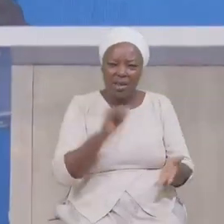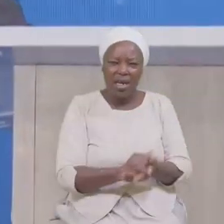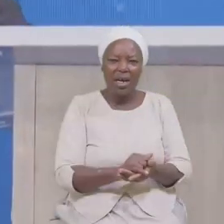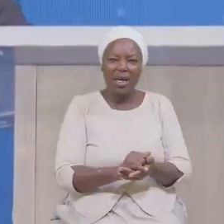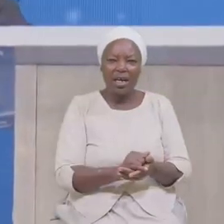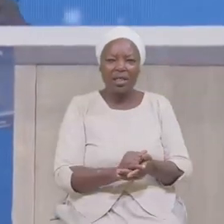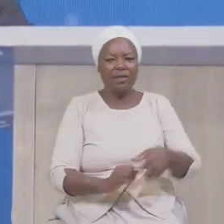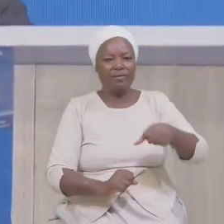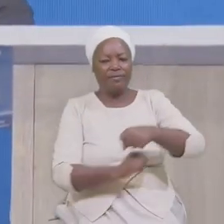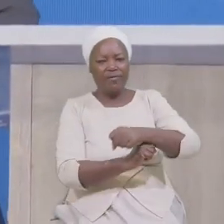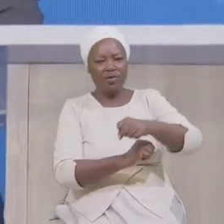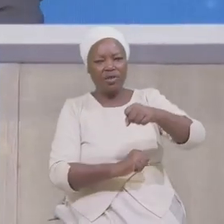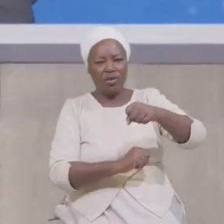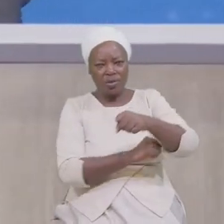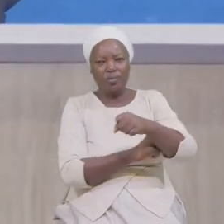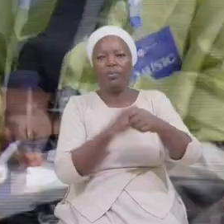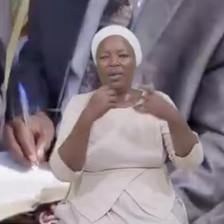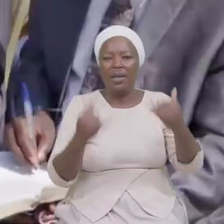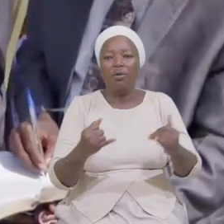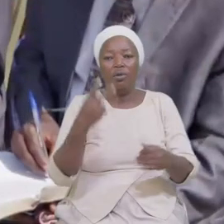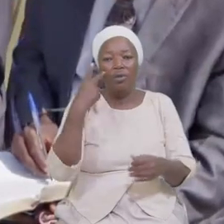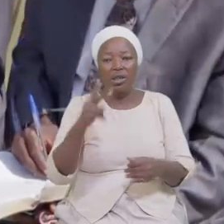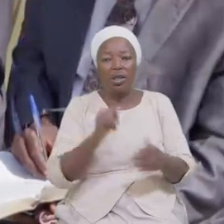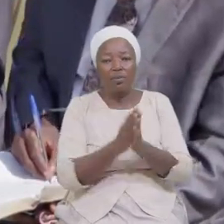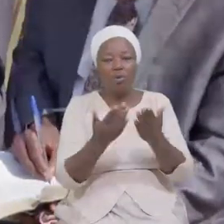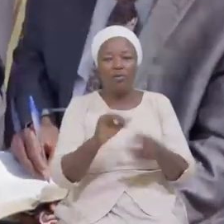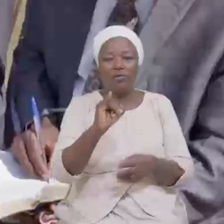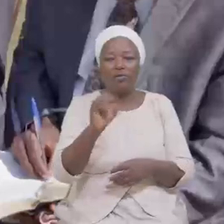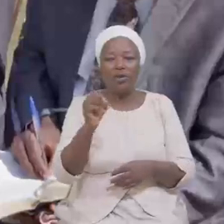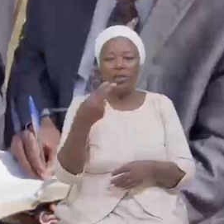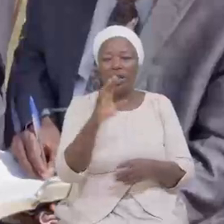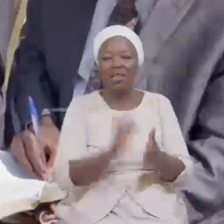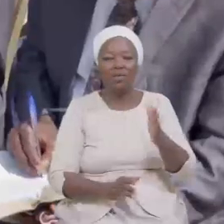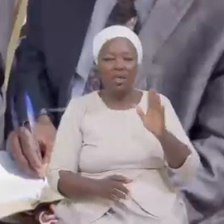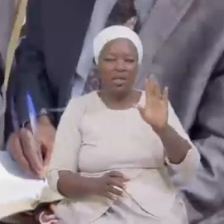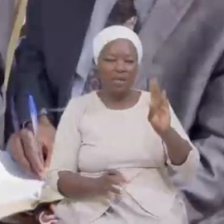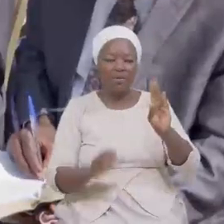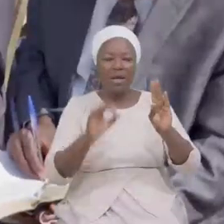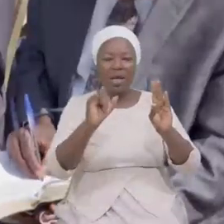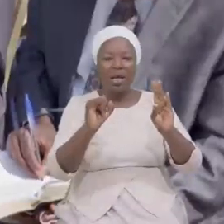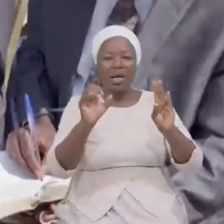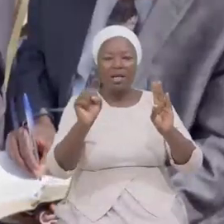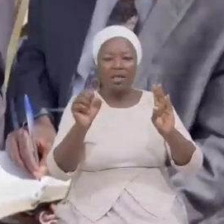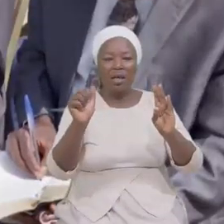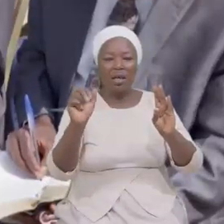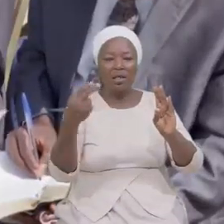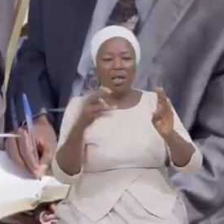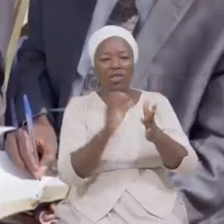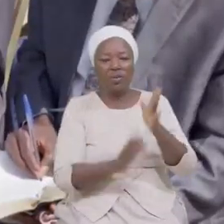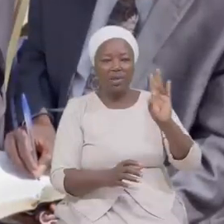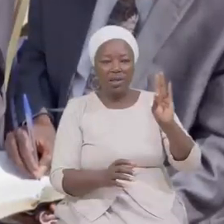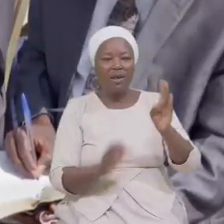cornerstone. And we're looking at Isaiah chapter 7, and we're looking at verse 14. Isaiah tells us